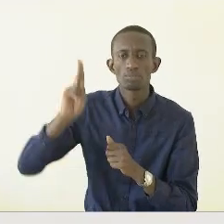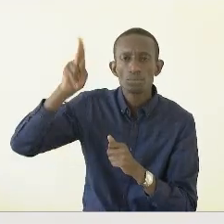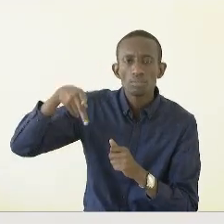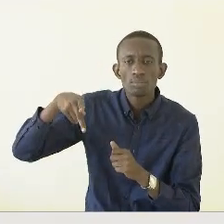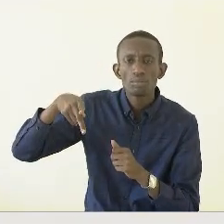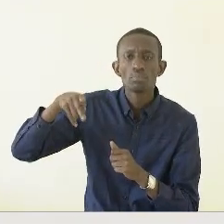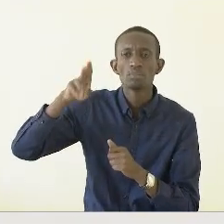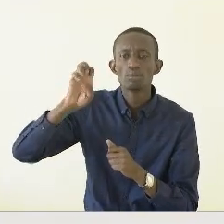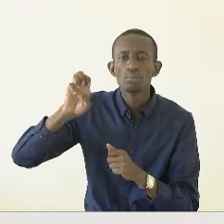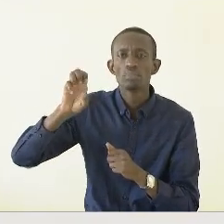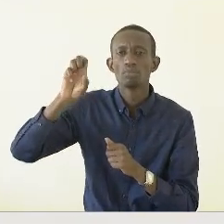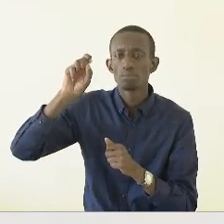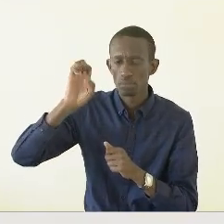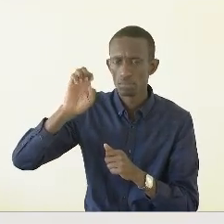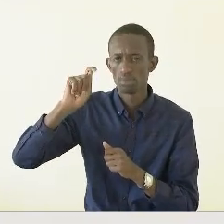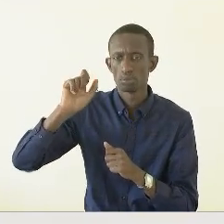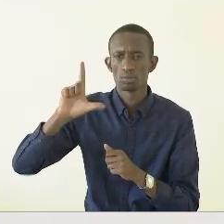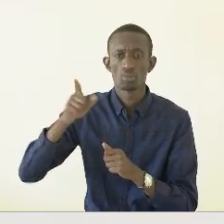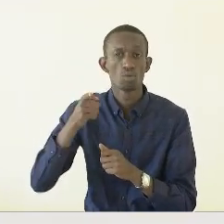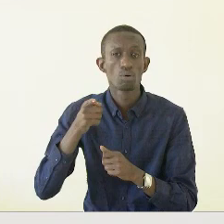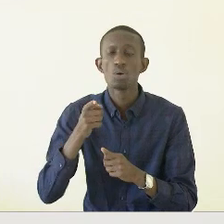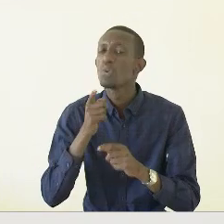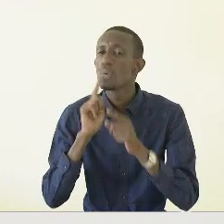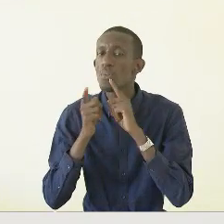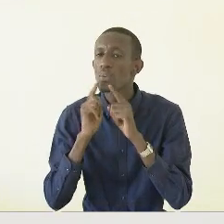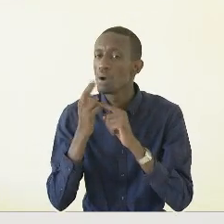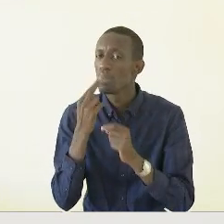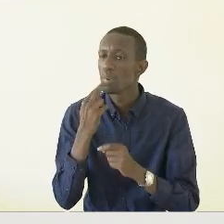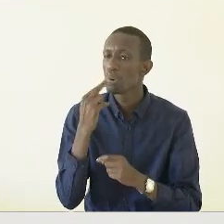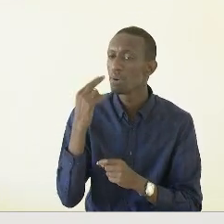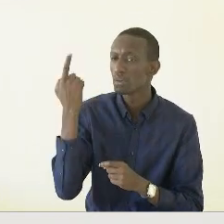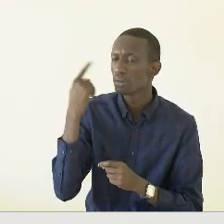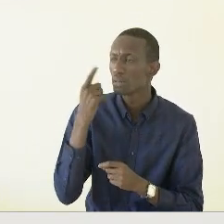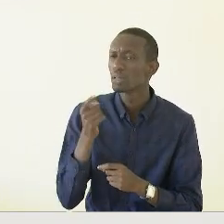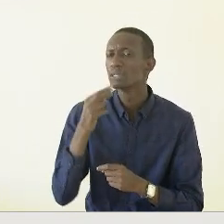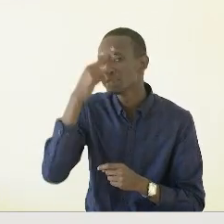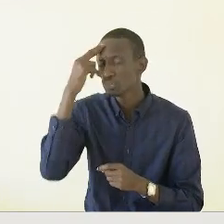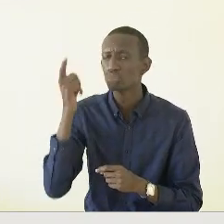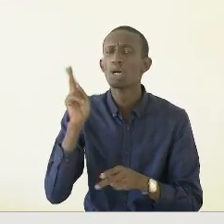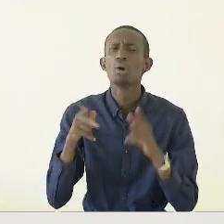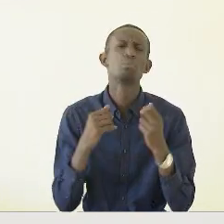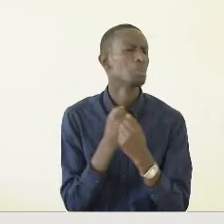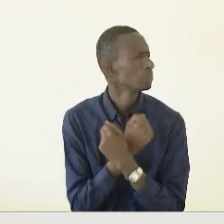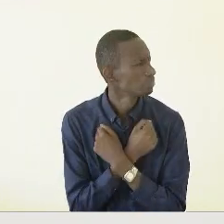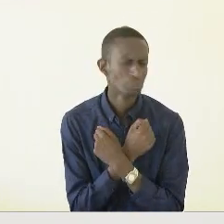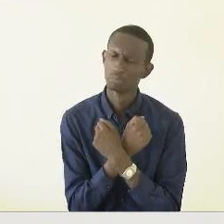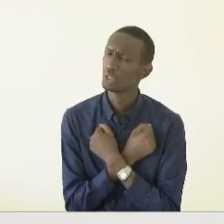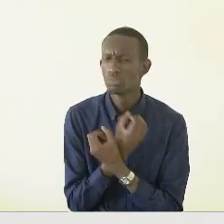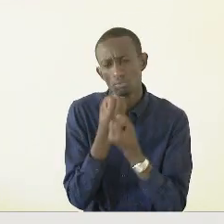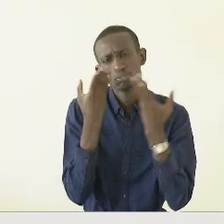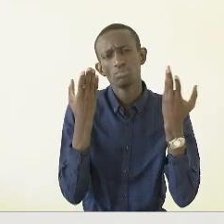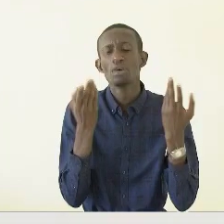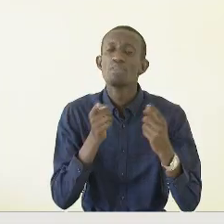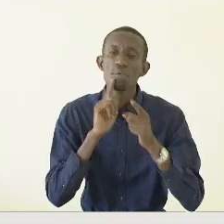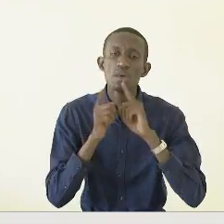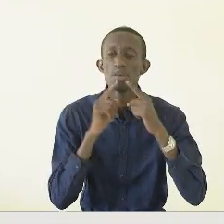see, petals are colored. That's why people like flowers, different colors. So these